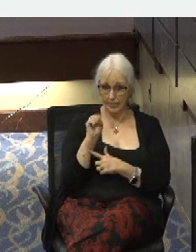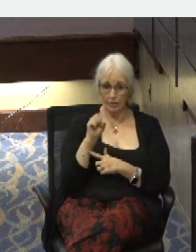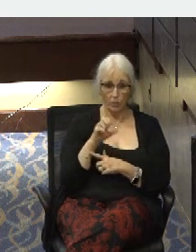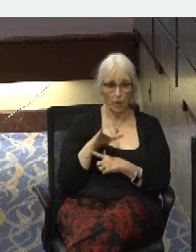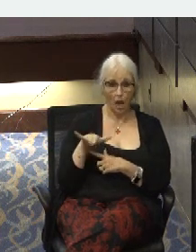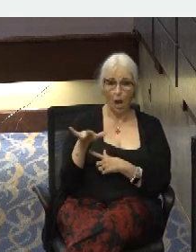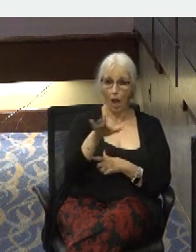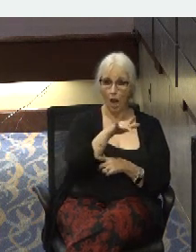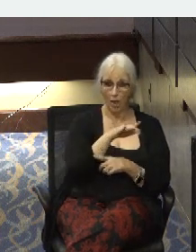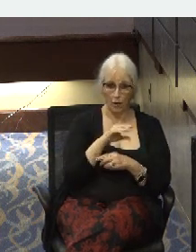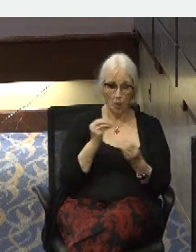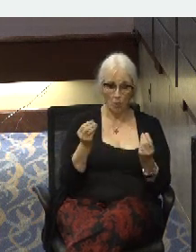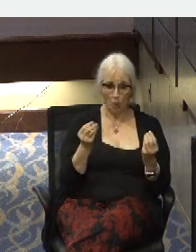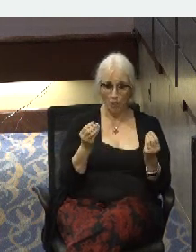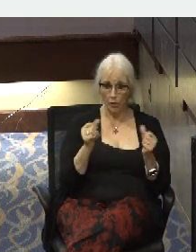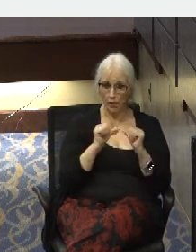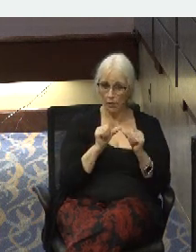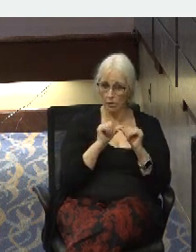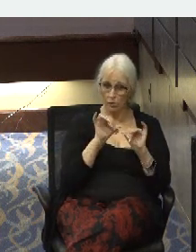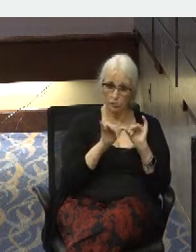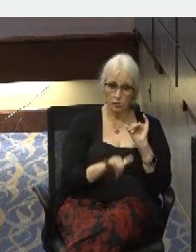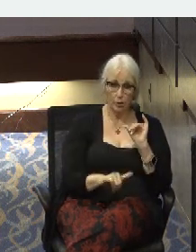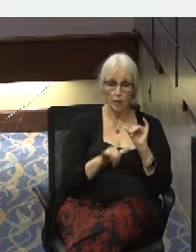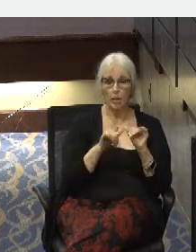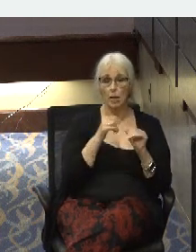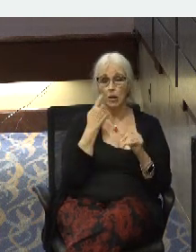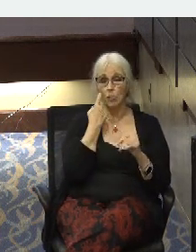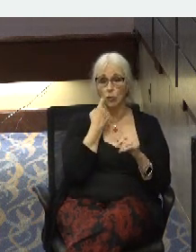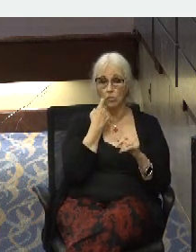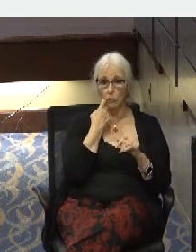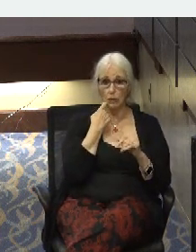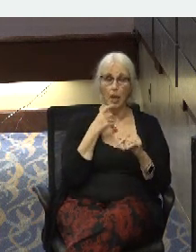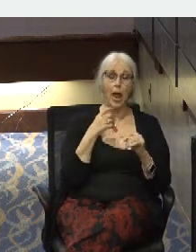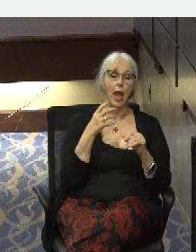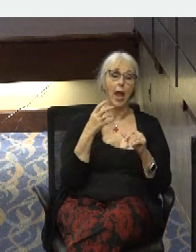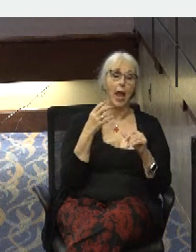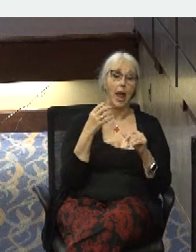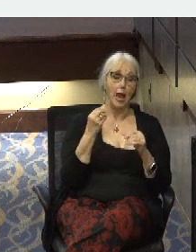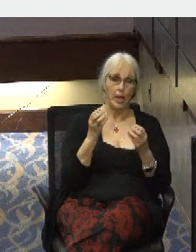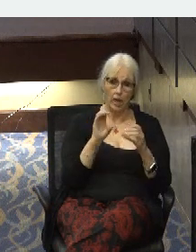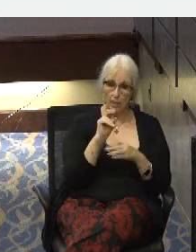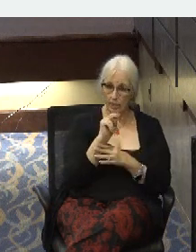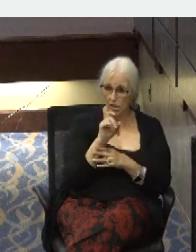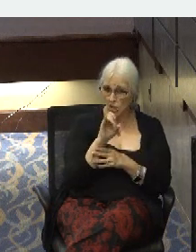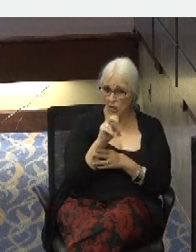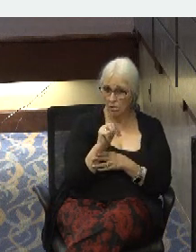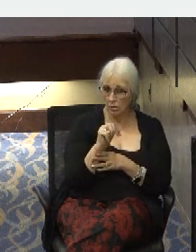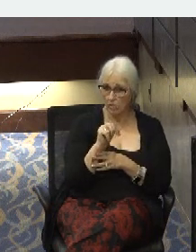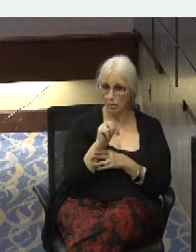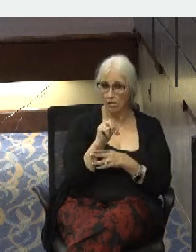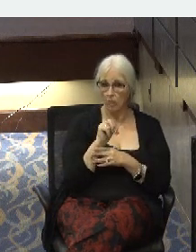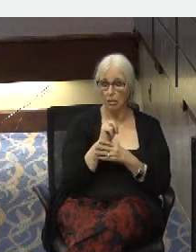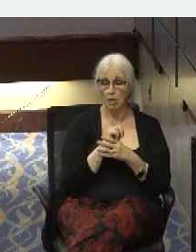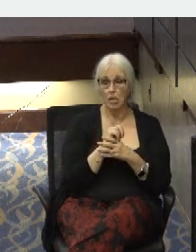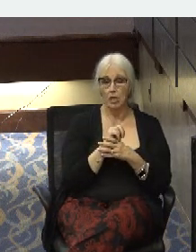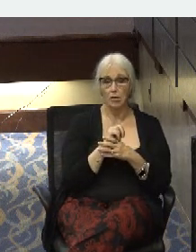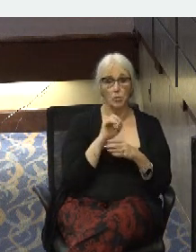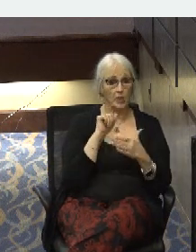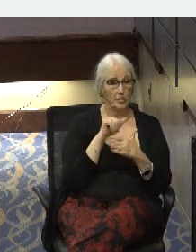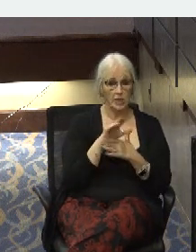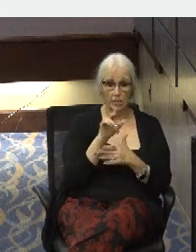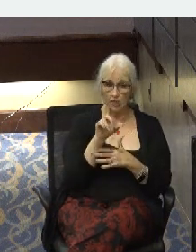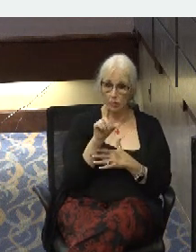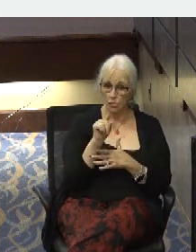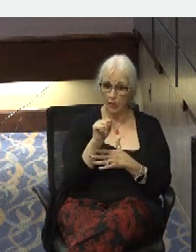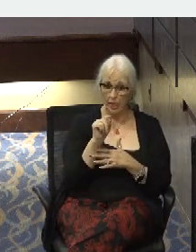shall remain in the current location and condition. We mailed out 20 notices and had 0 returned, and the